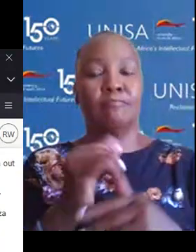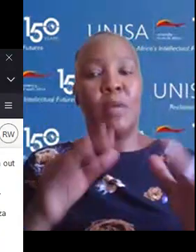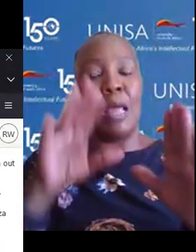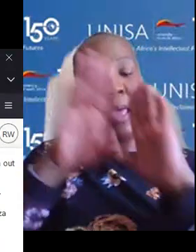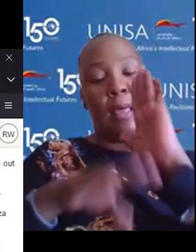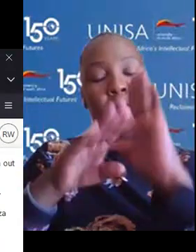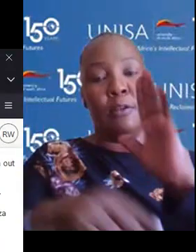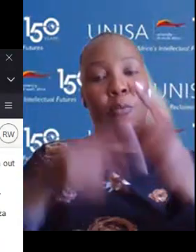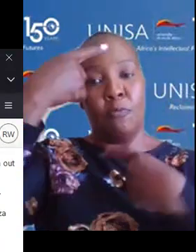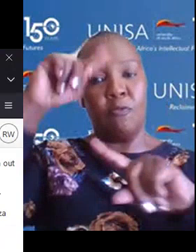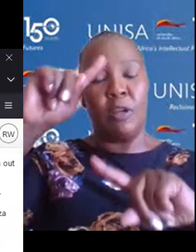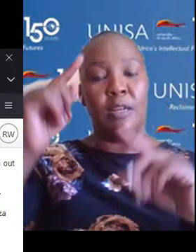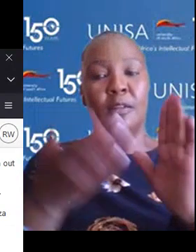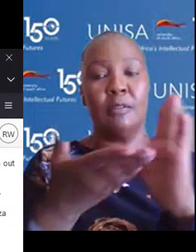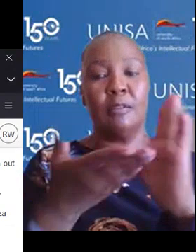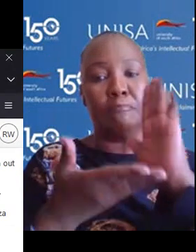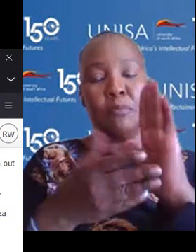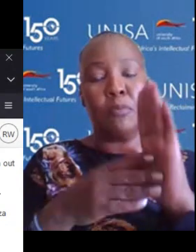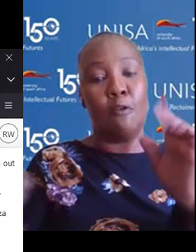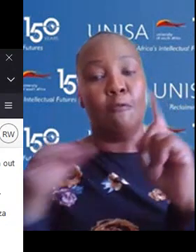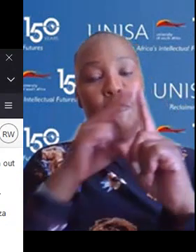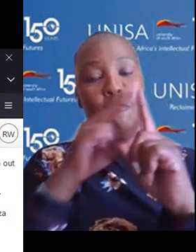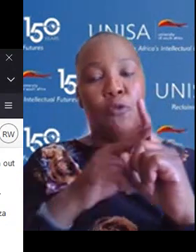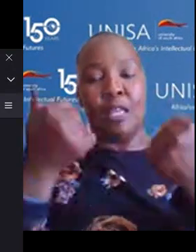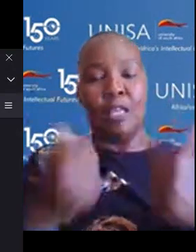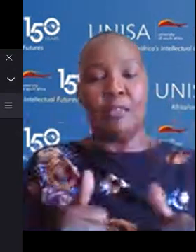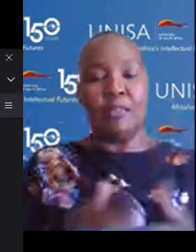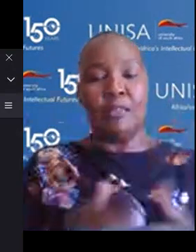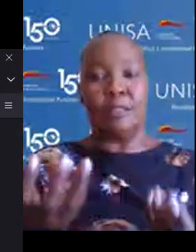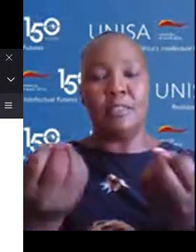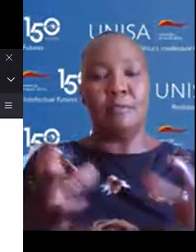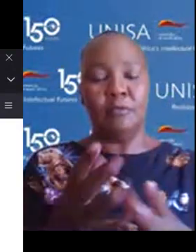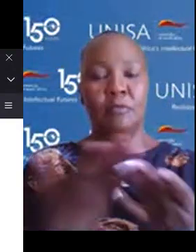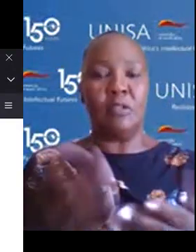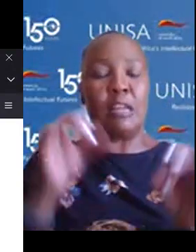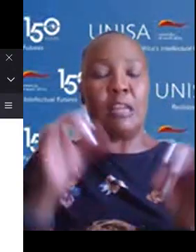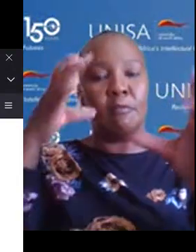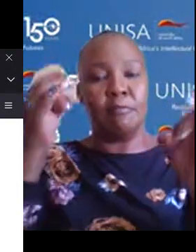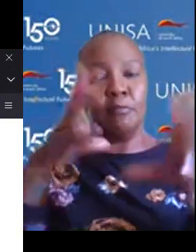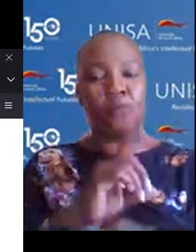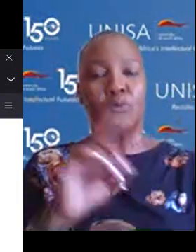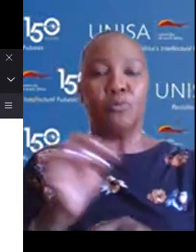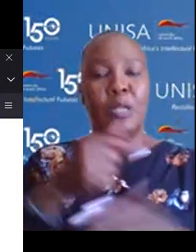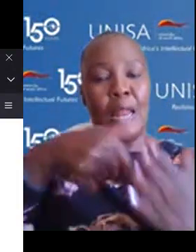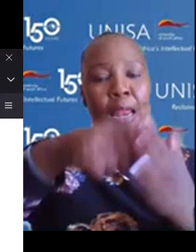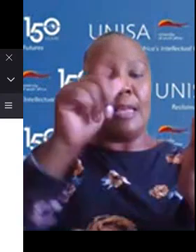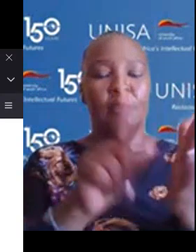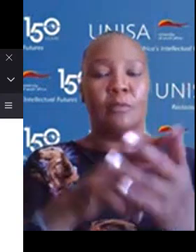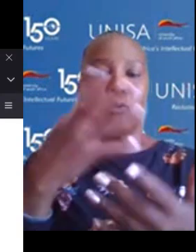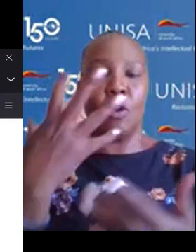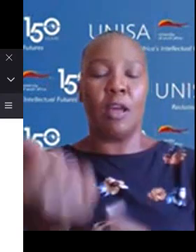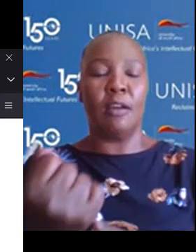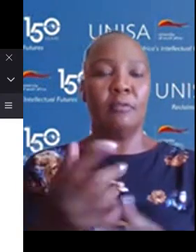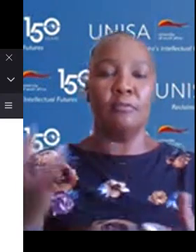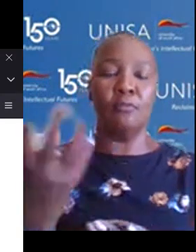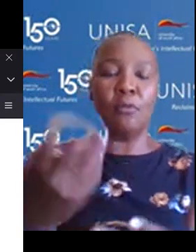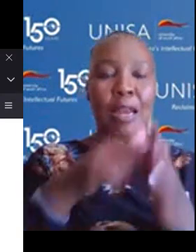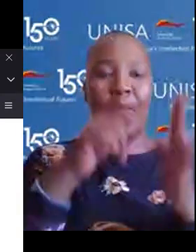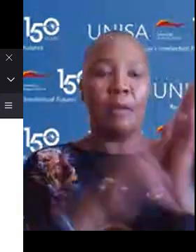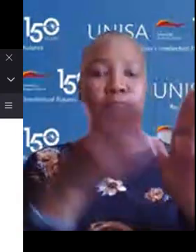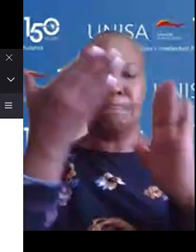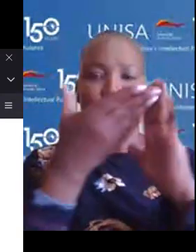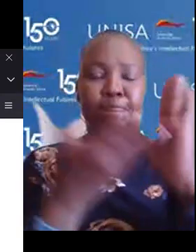for instance, you can view the account, and this will give you, for instance, information on what type of license you have, what apps